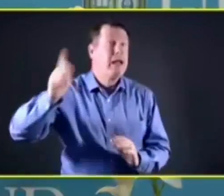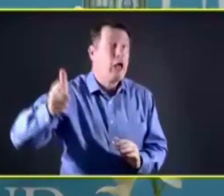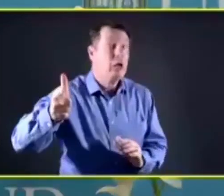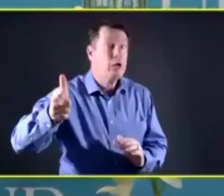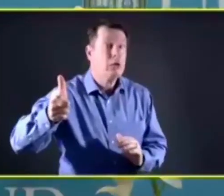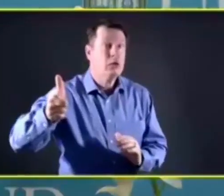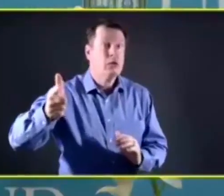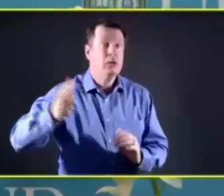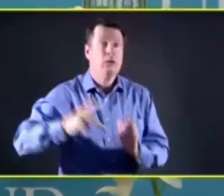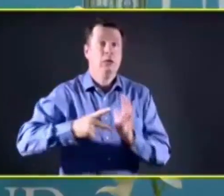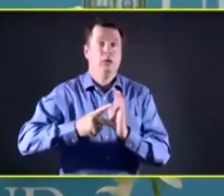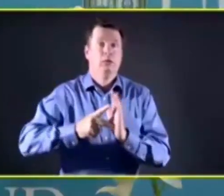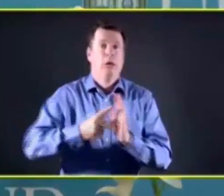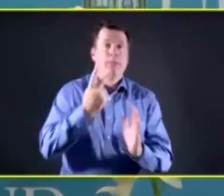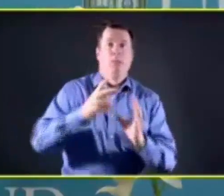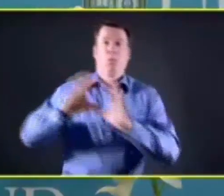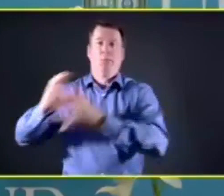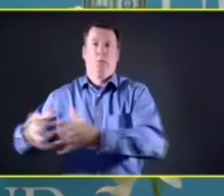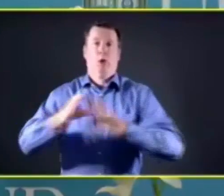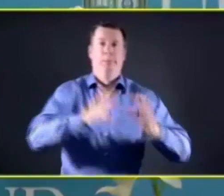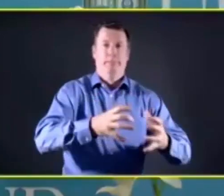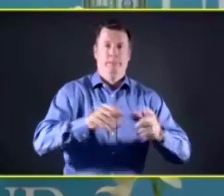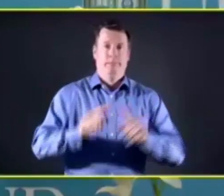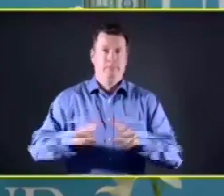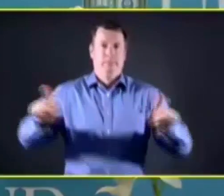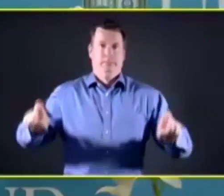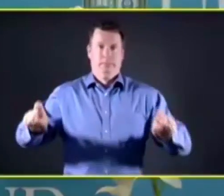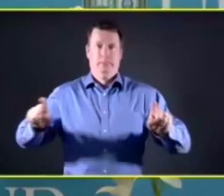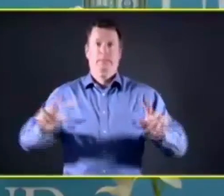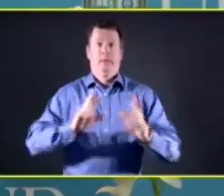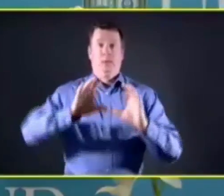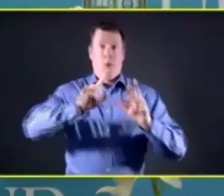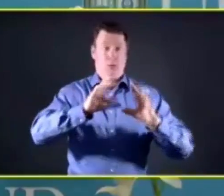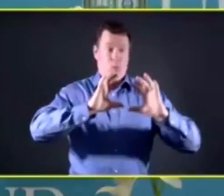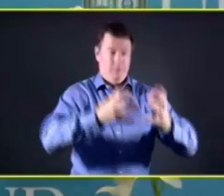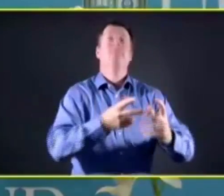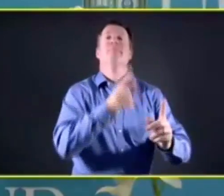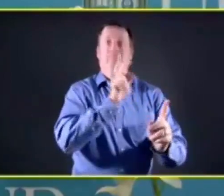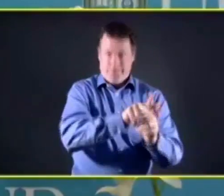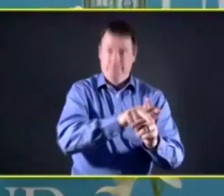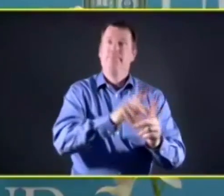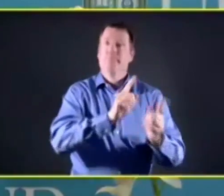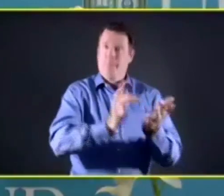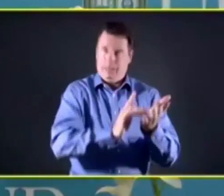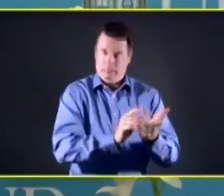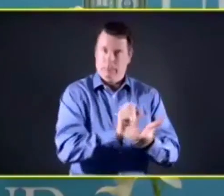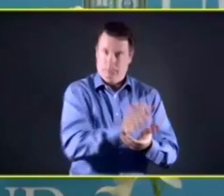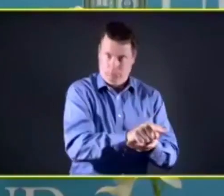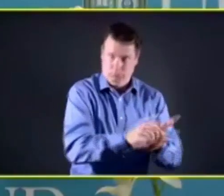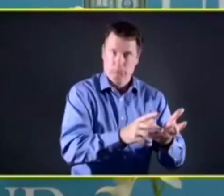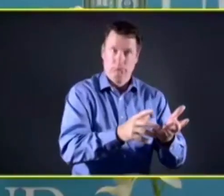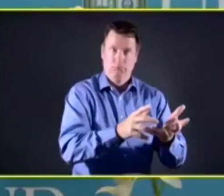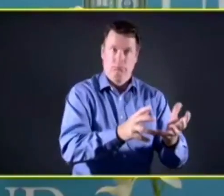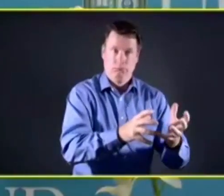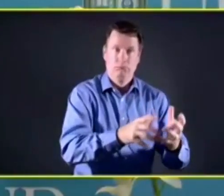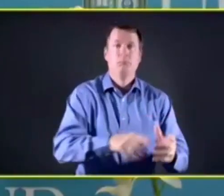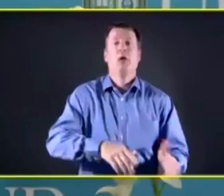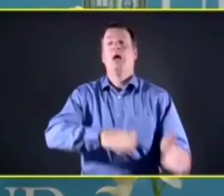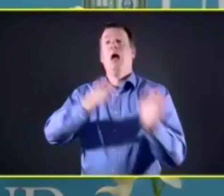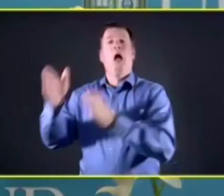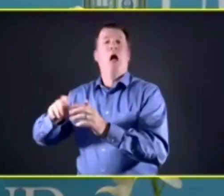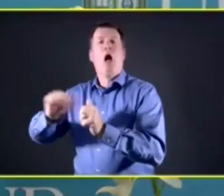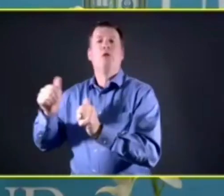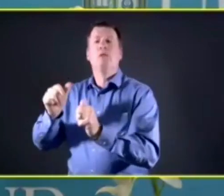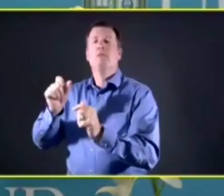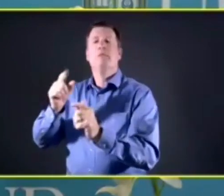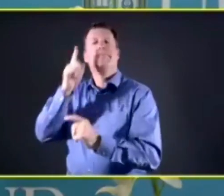the hopper and they get randomized and enrolled to these different study arms. And then after a period of time, we get the